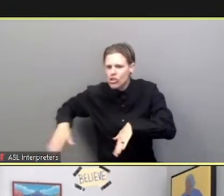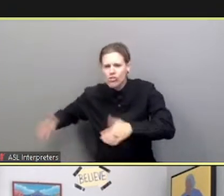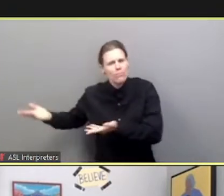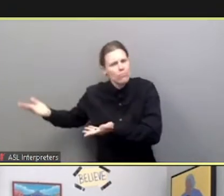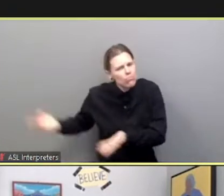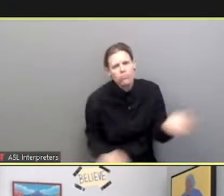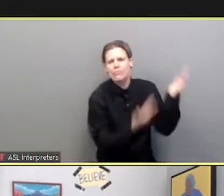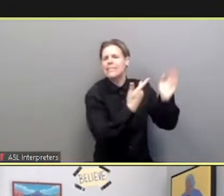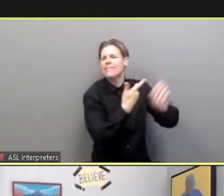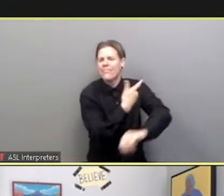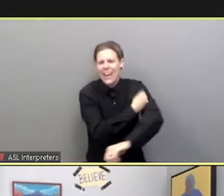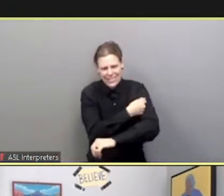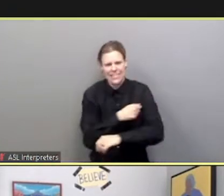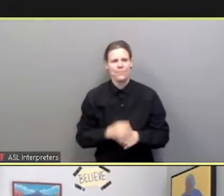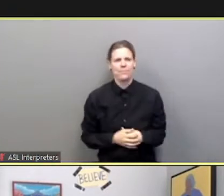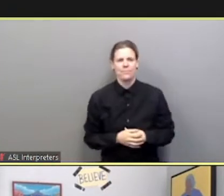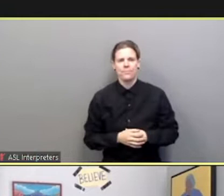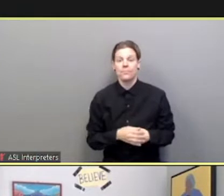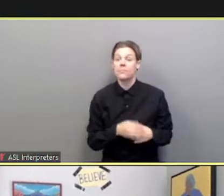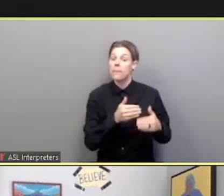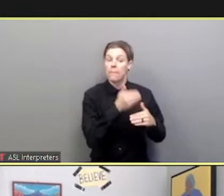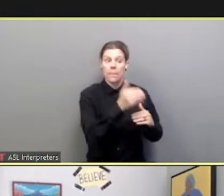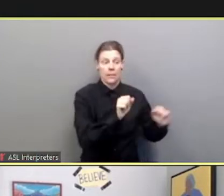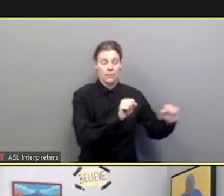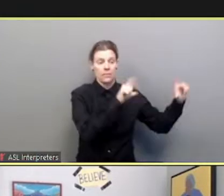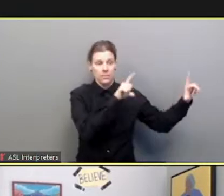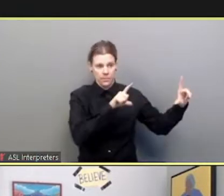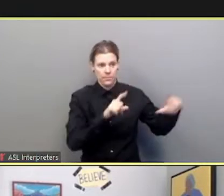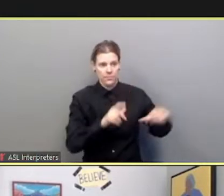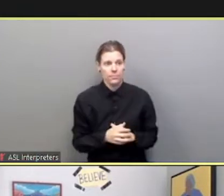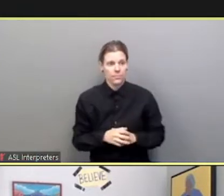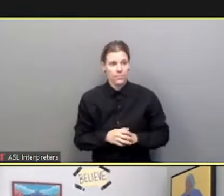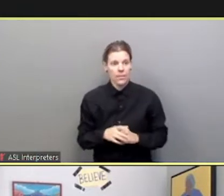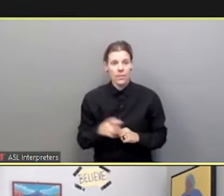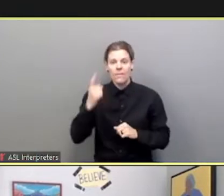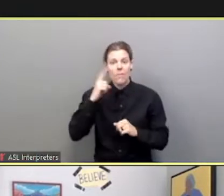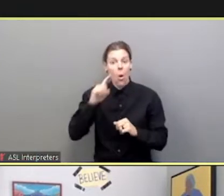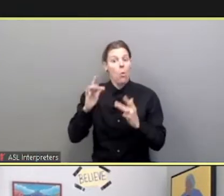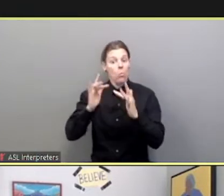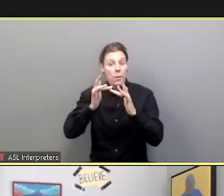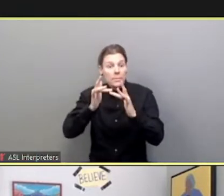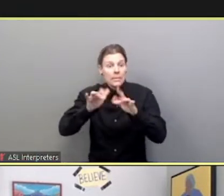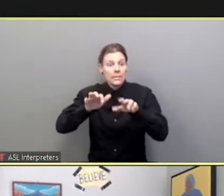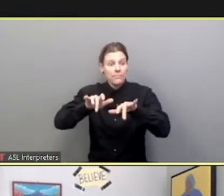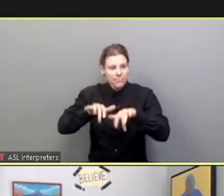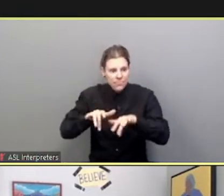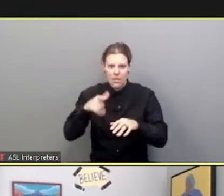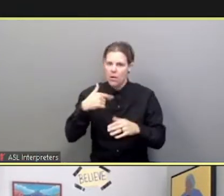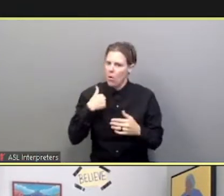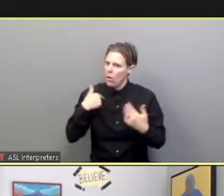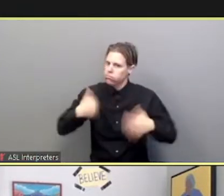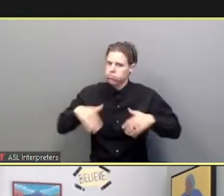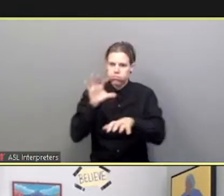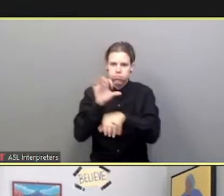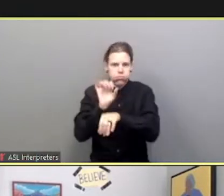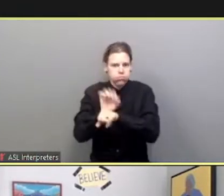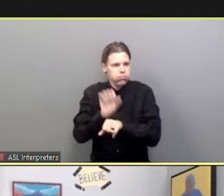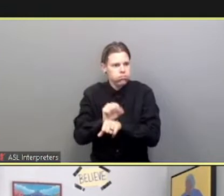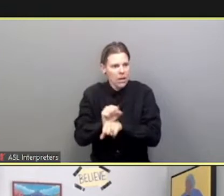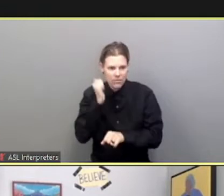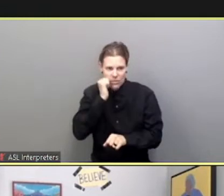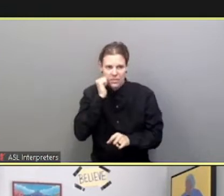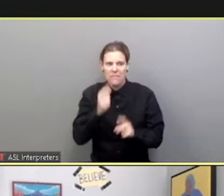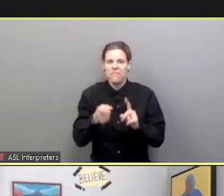We're adding more appointments every day for 5 to 11-year-olds. As of the 9th, 42% of